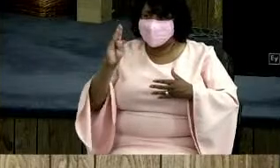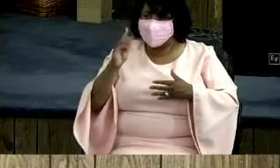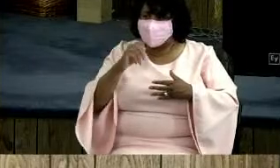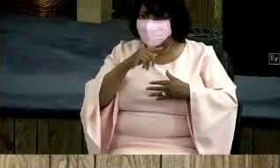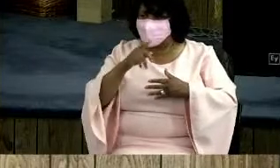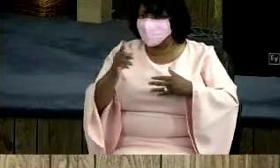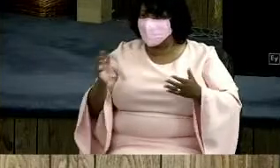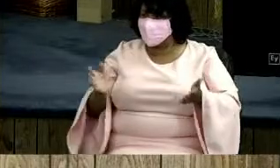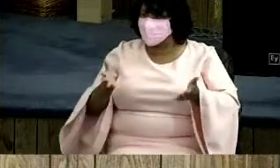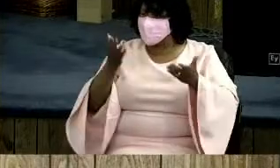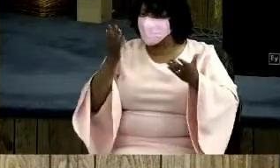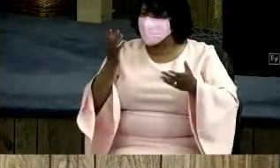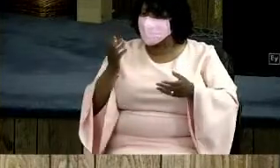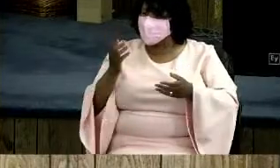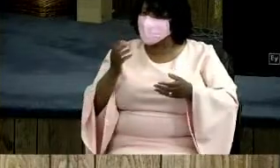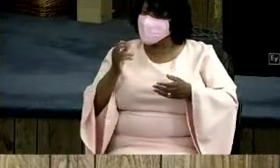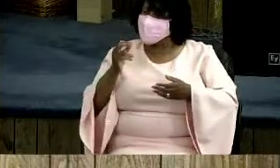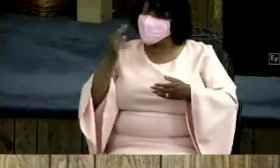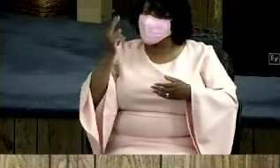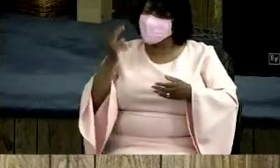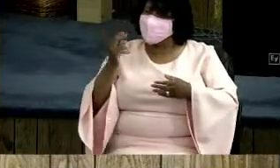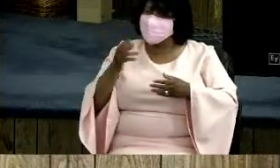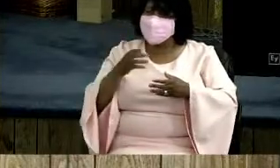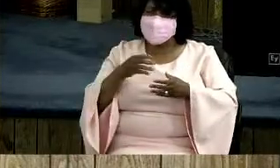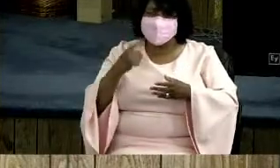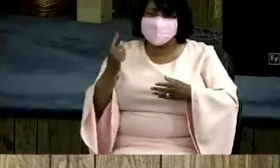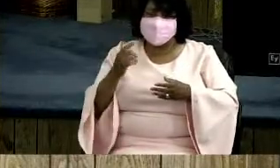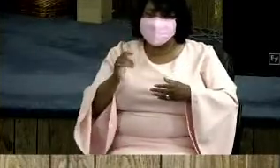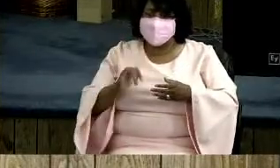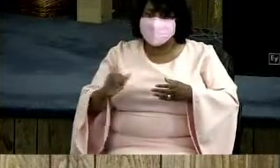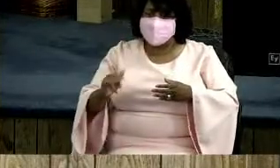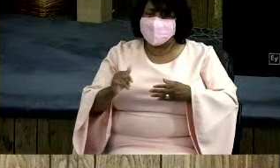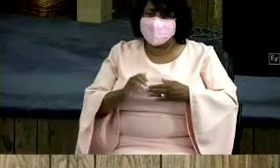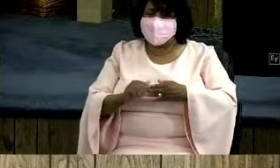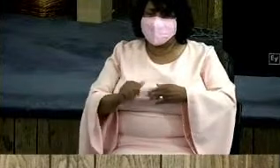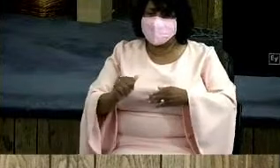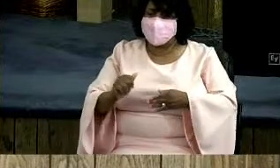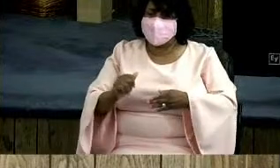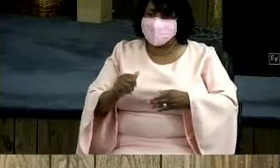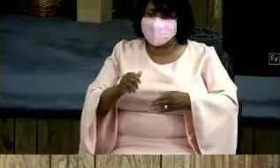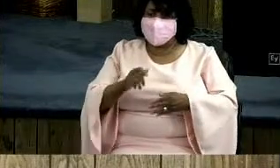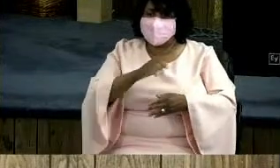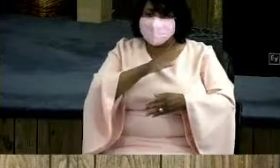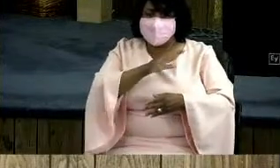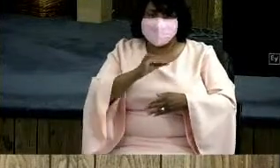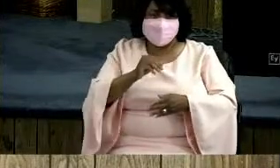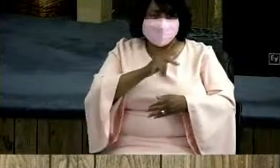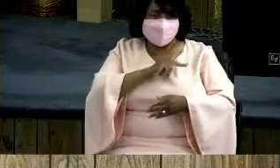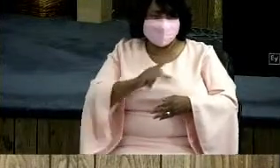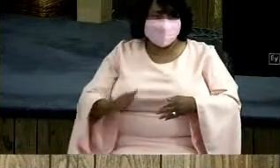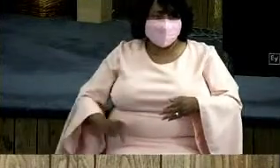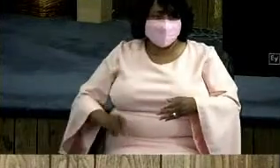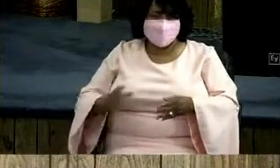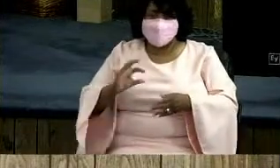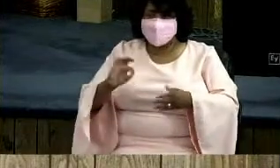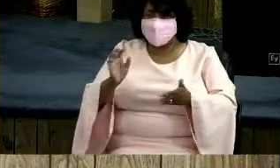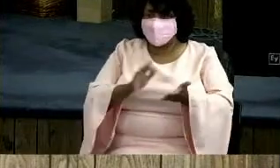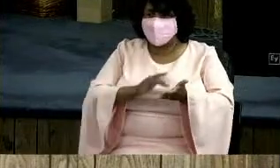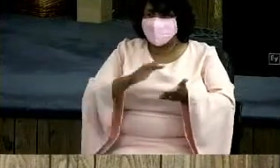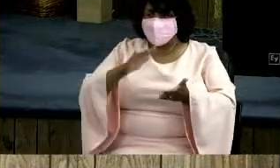ye everlasting doors, and the King of glory shall come in.